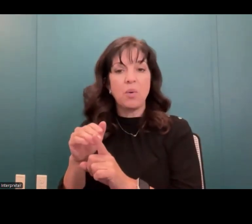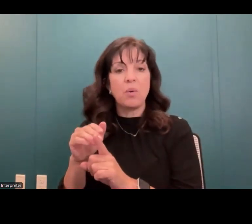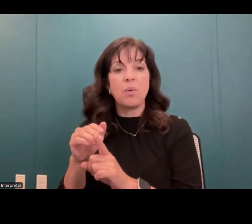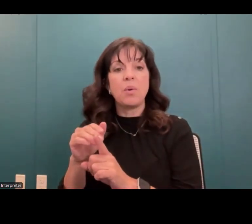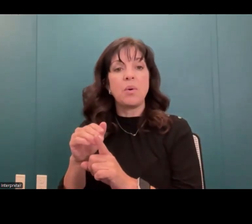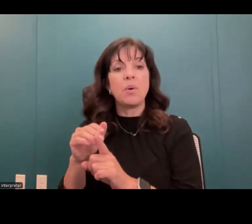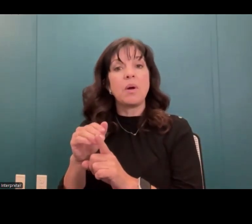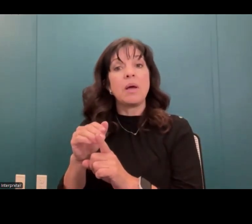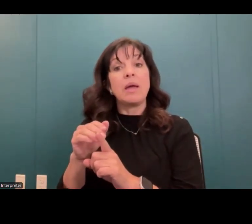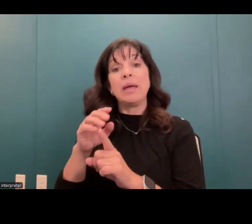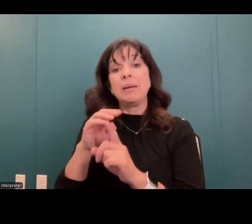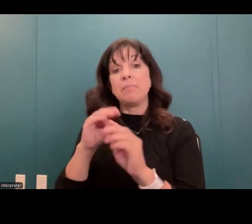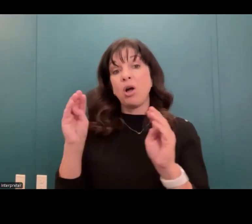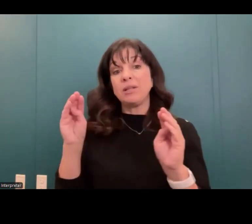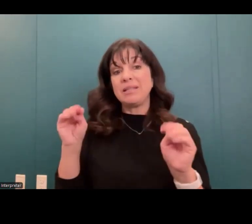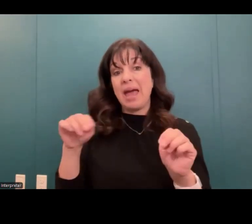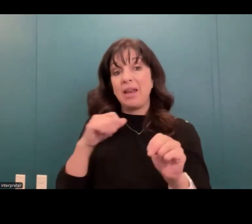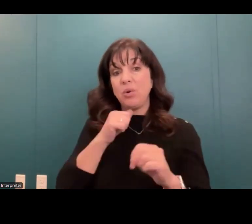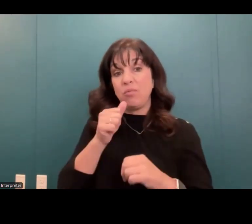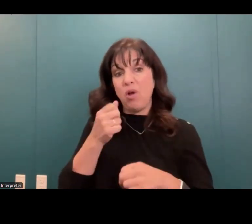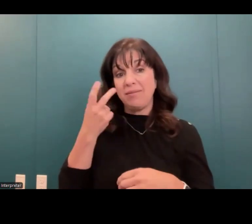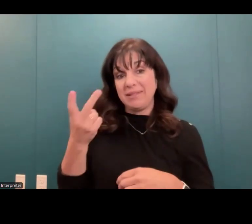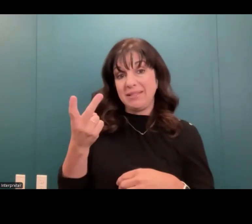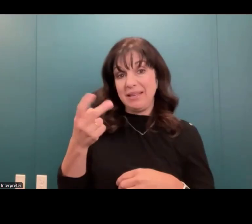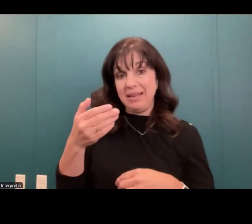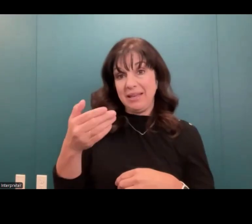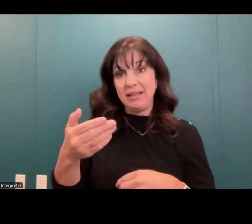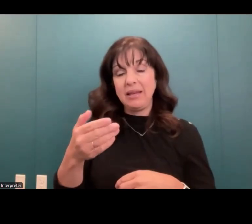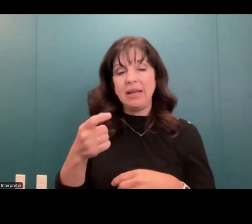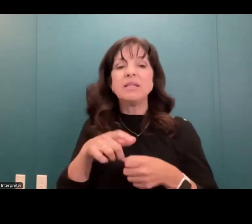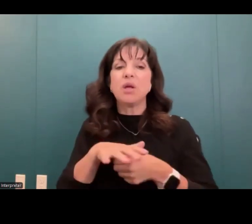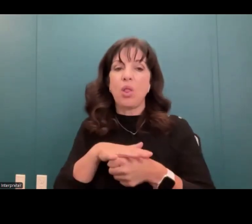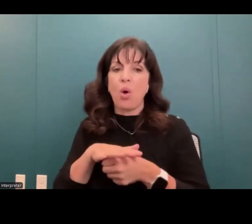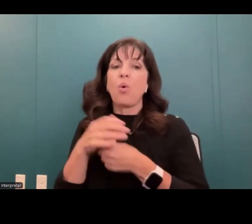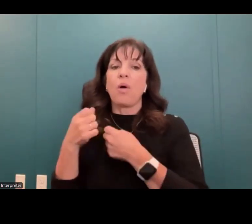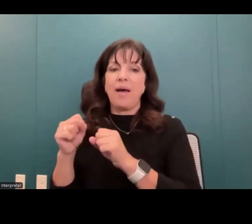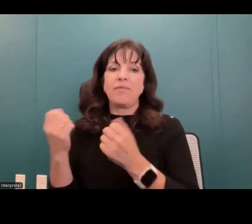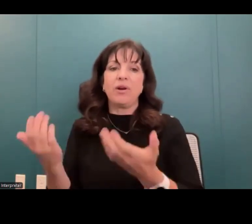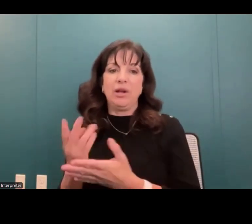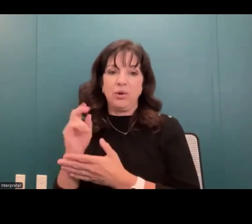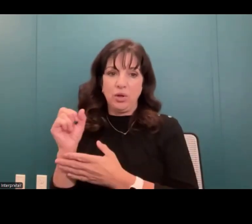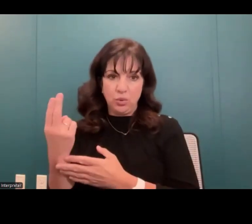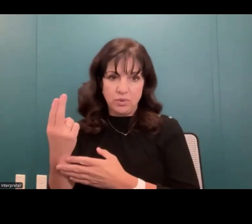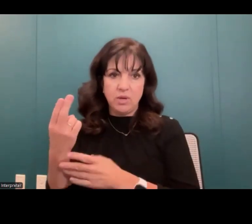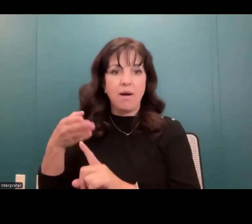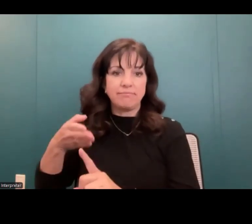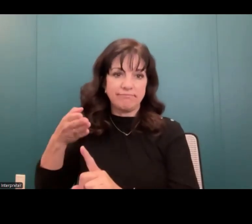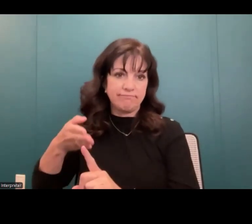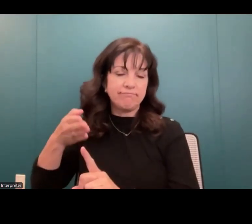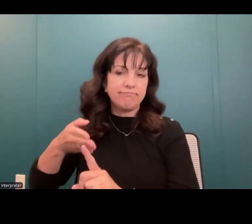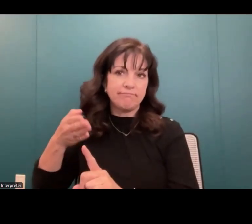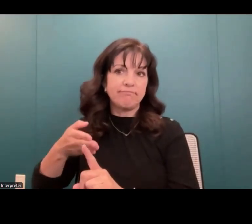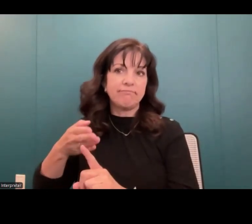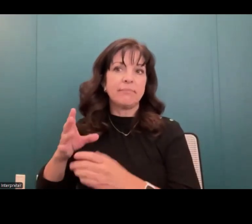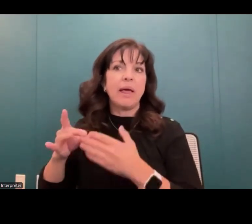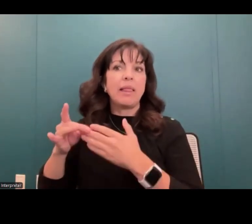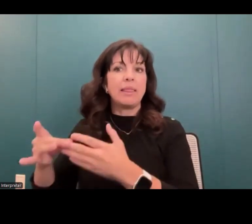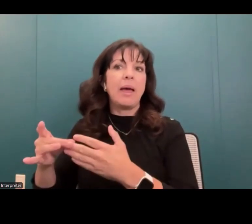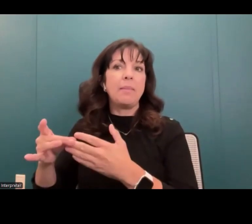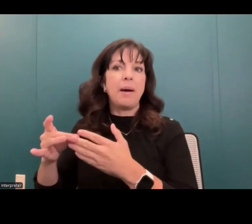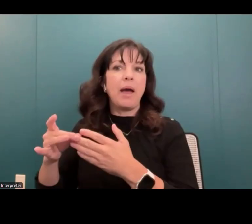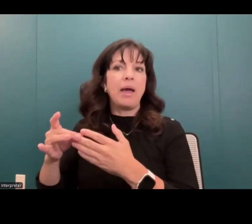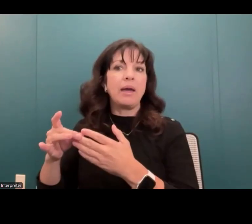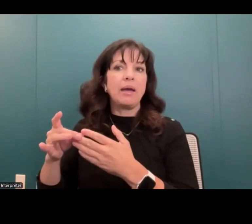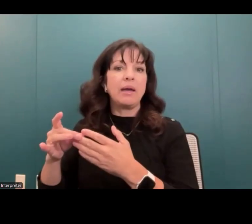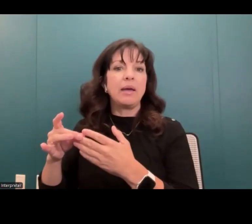in Montana that you would have seen. It's a real local effort here in Utah, led by our friends at UDAC